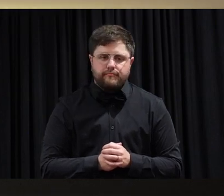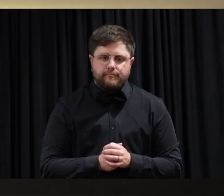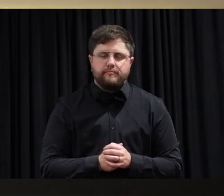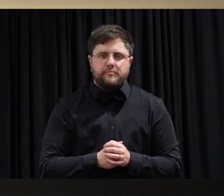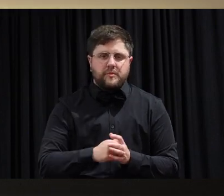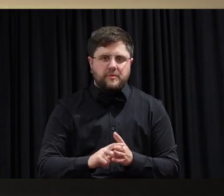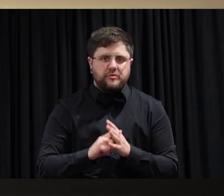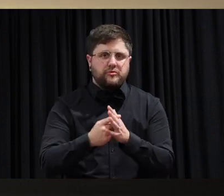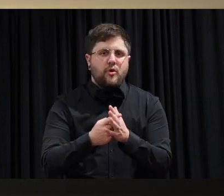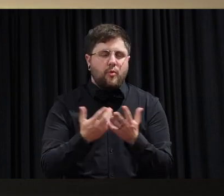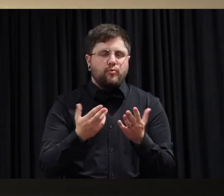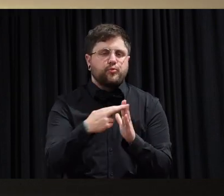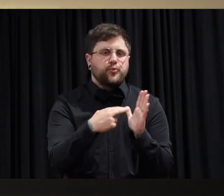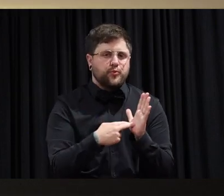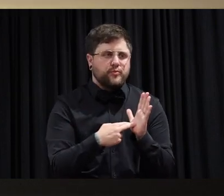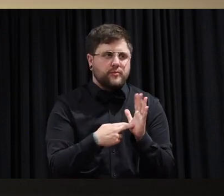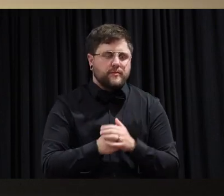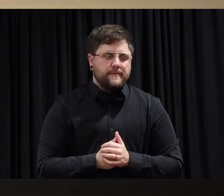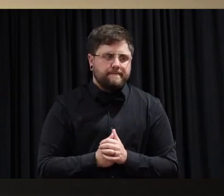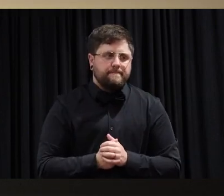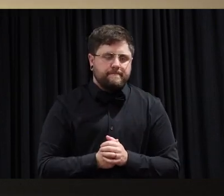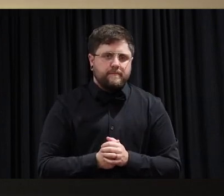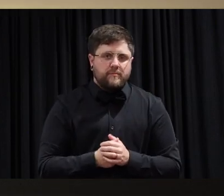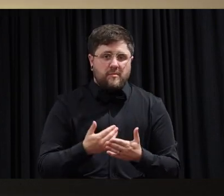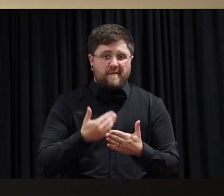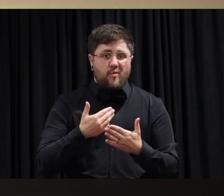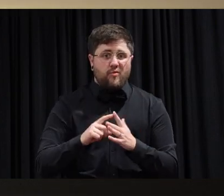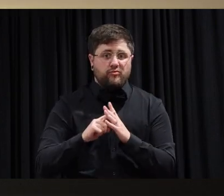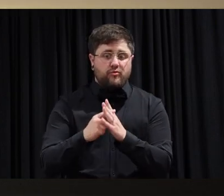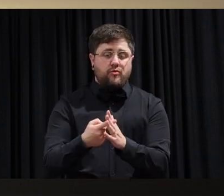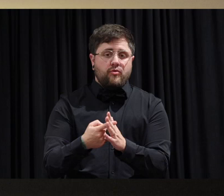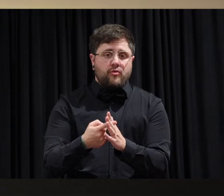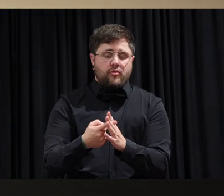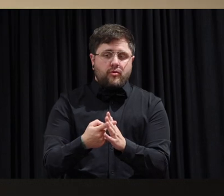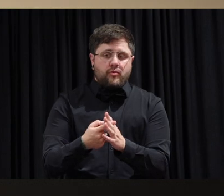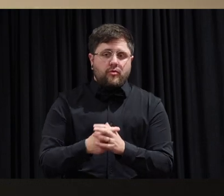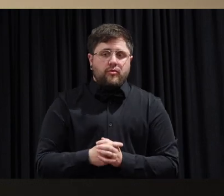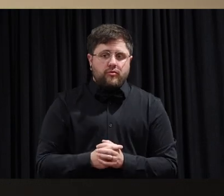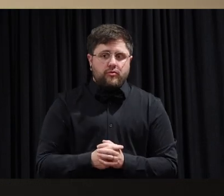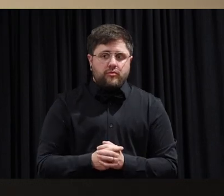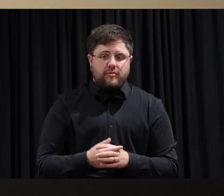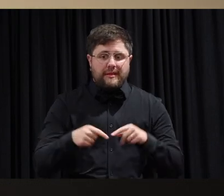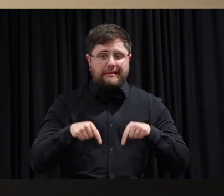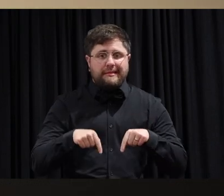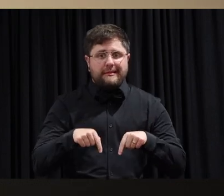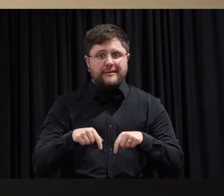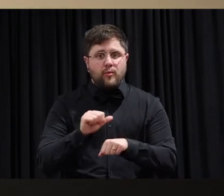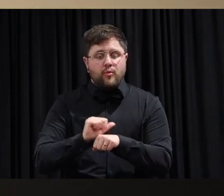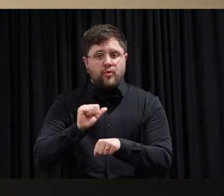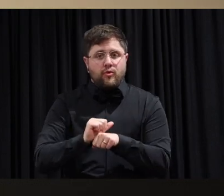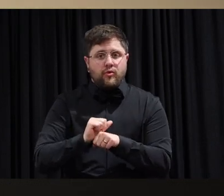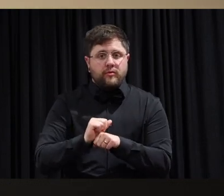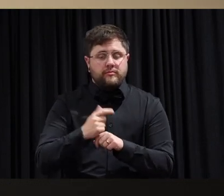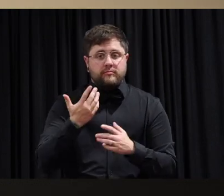We'll start out with the ground rules. So before we get started, this work is about